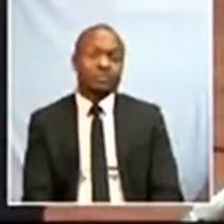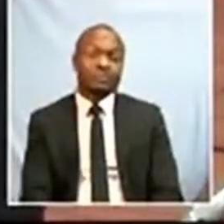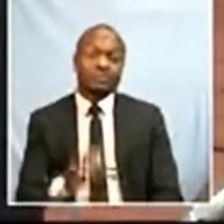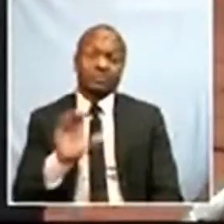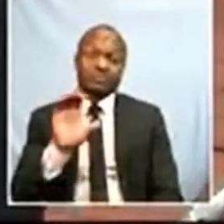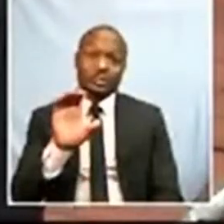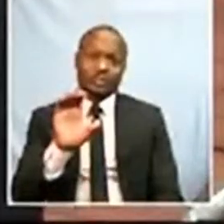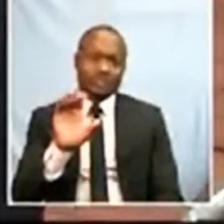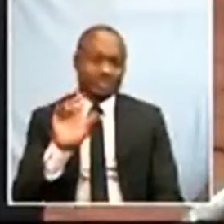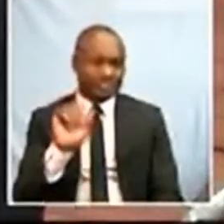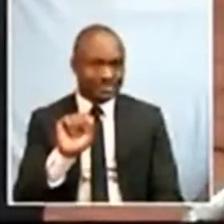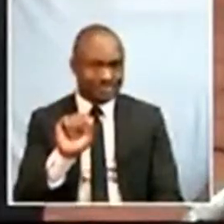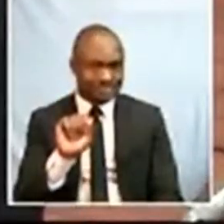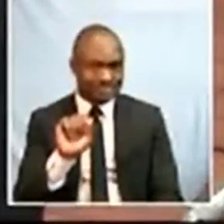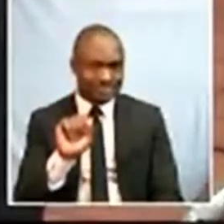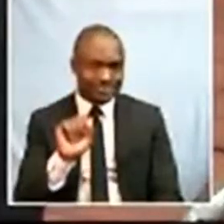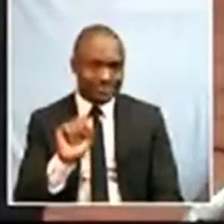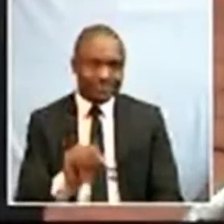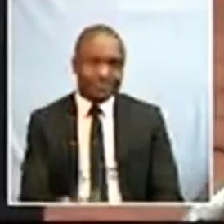Yes.